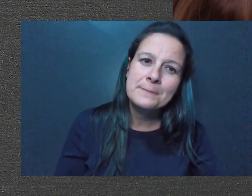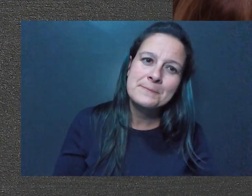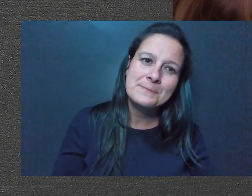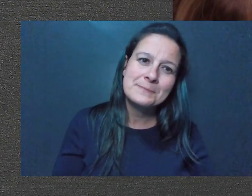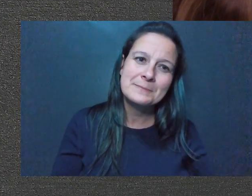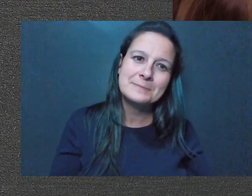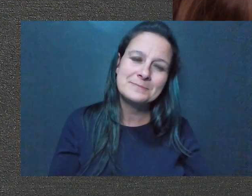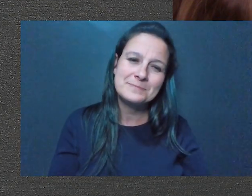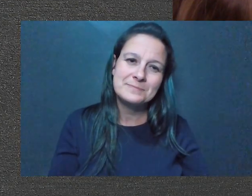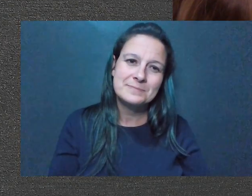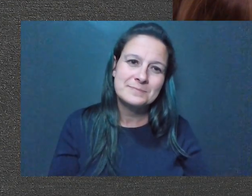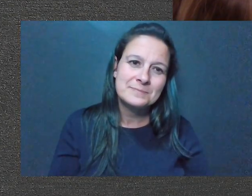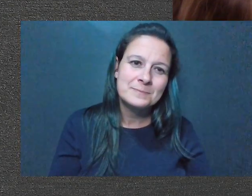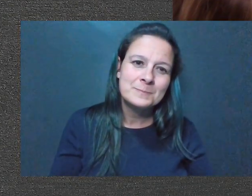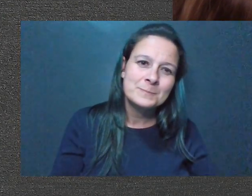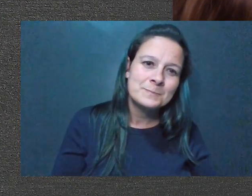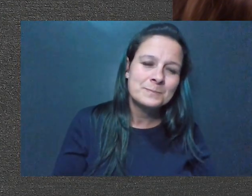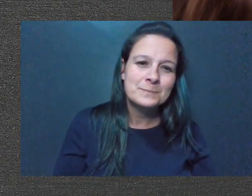in.